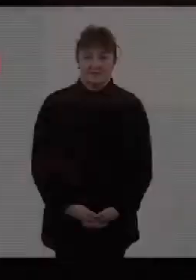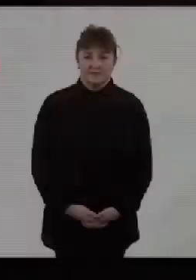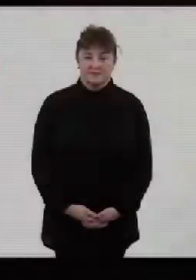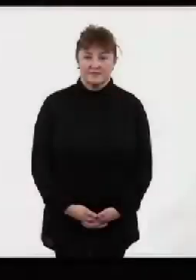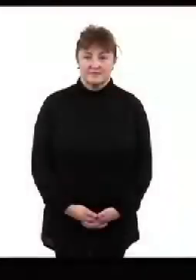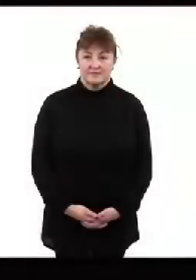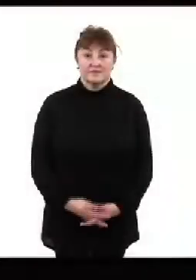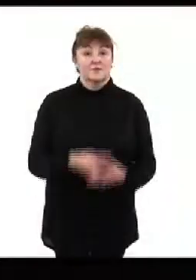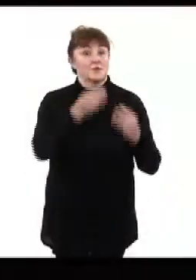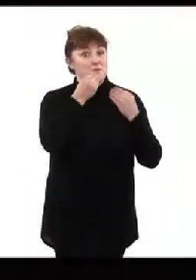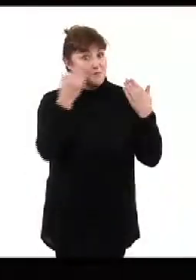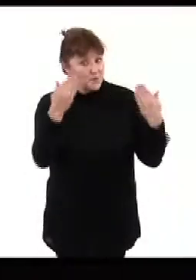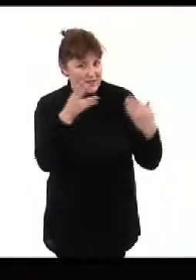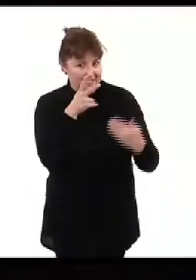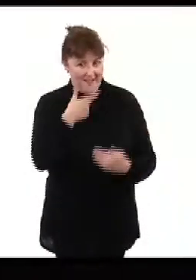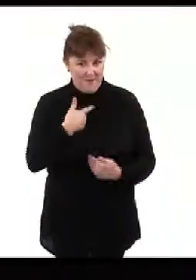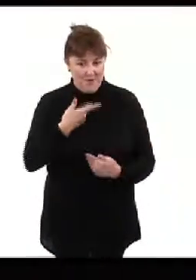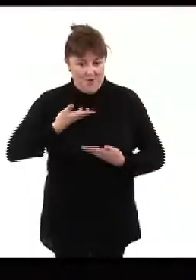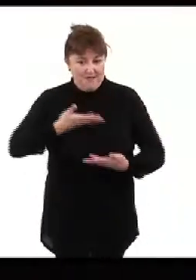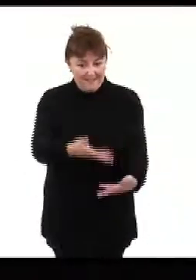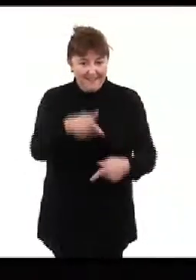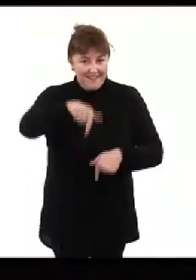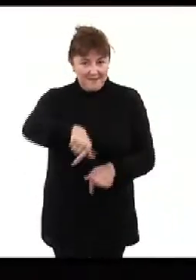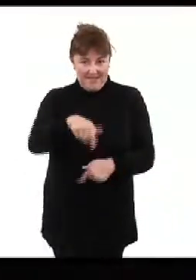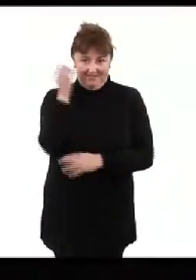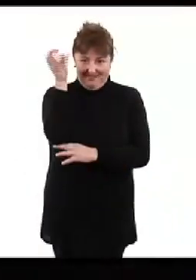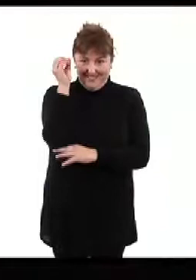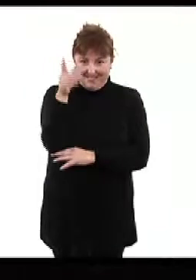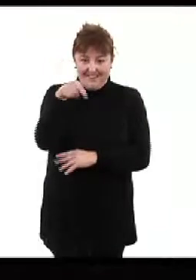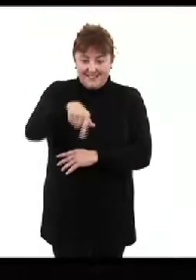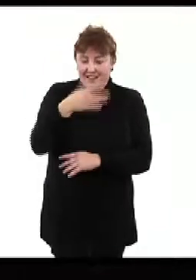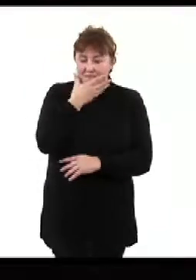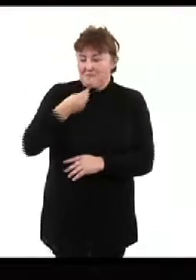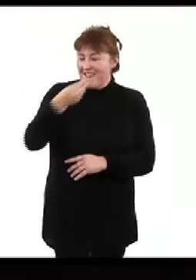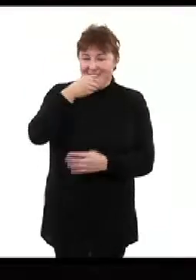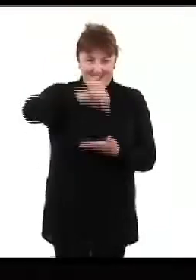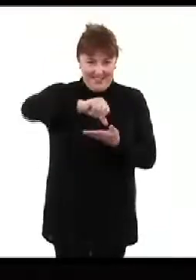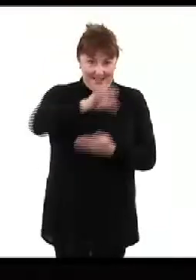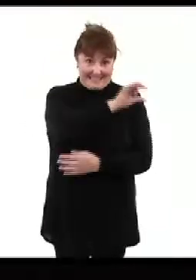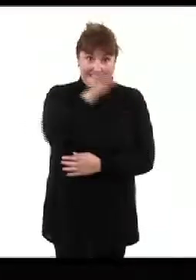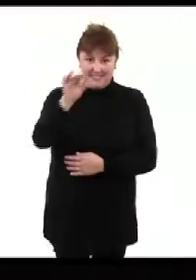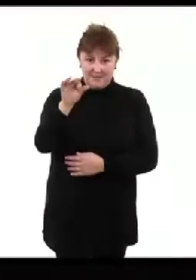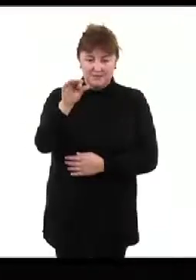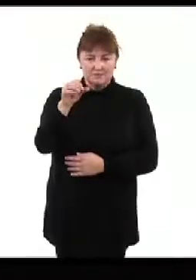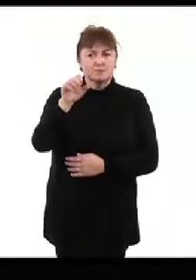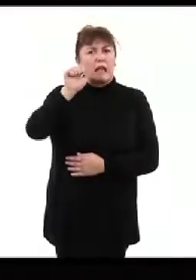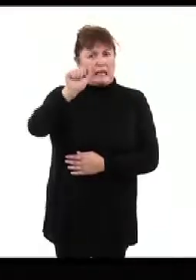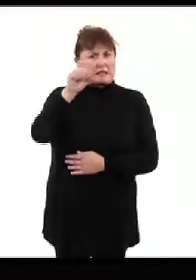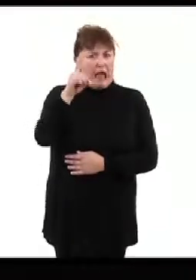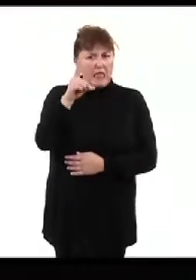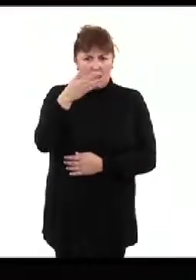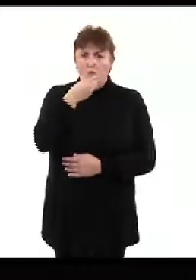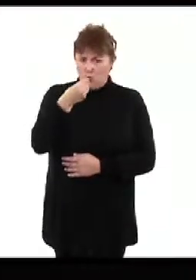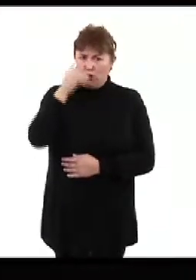So, thank you very much for inviting me to give this talk in this beautiful city, San Sebastián. San Diego is also beautiful, but